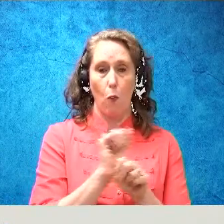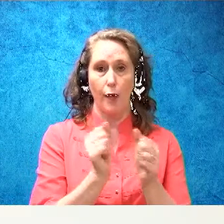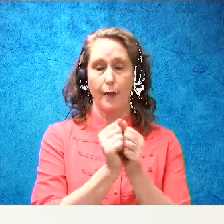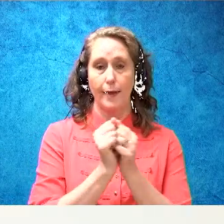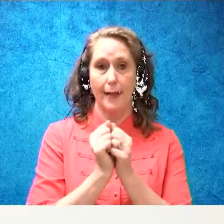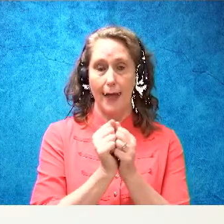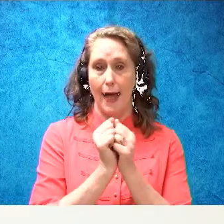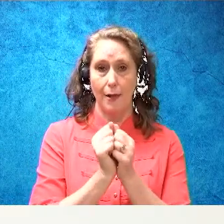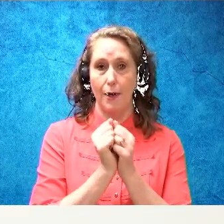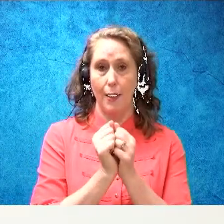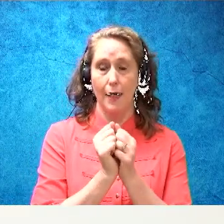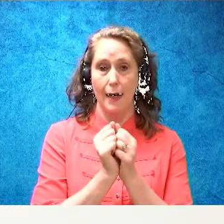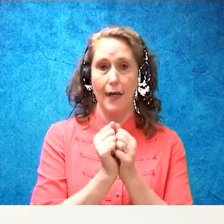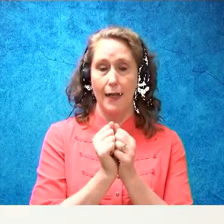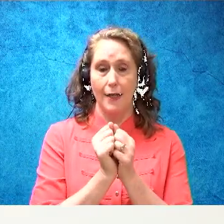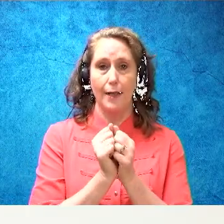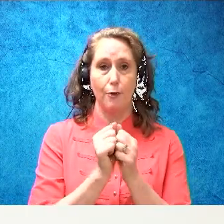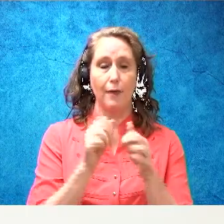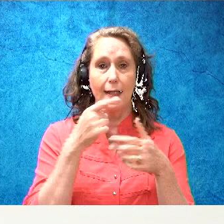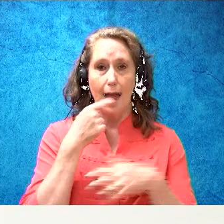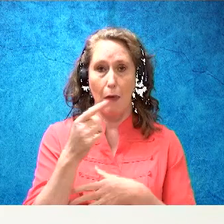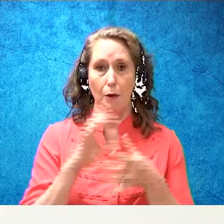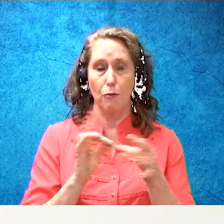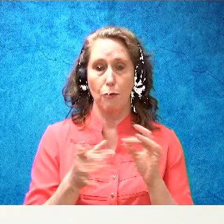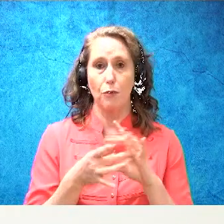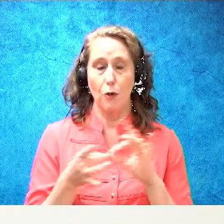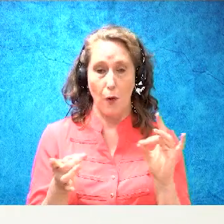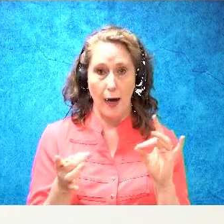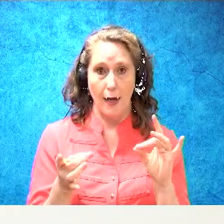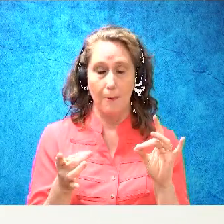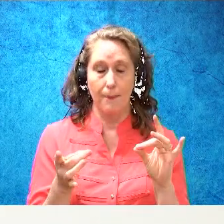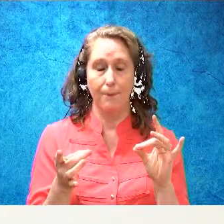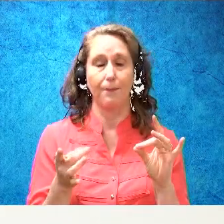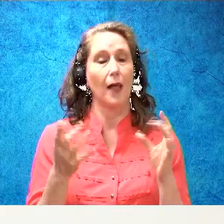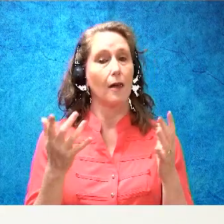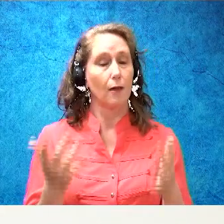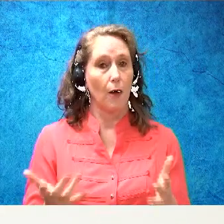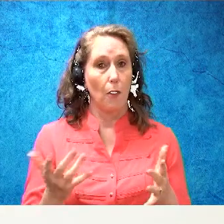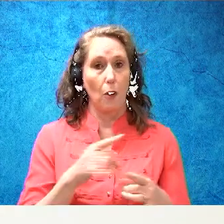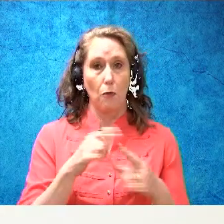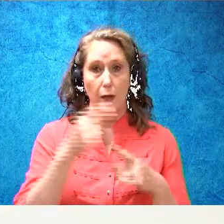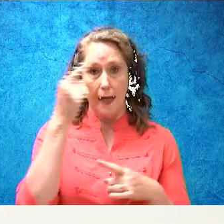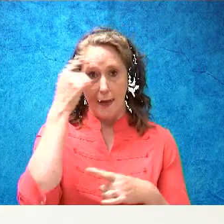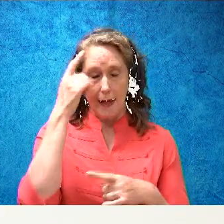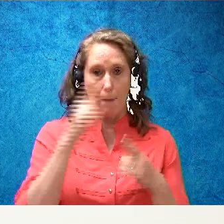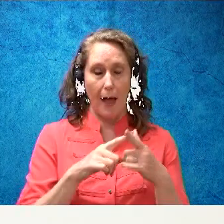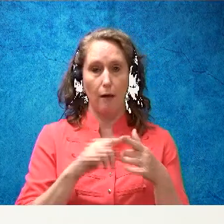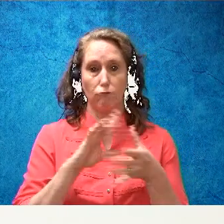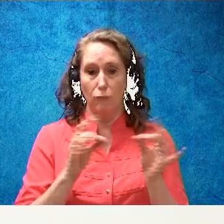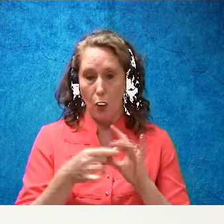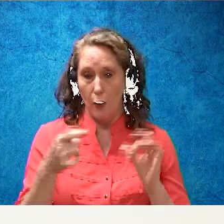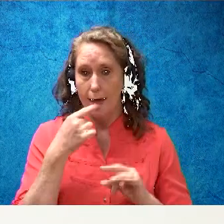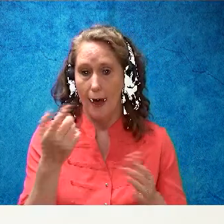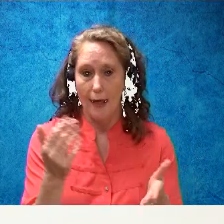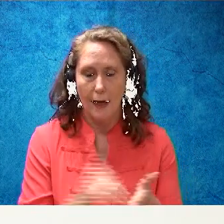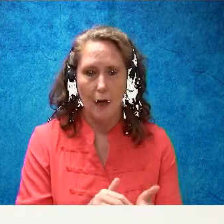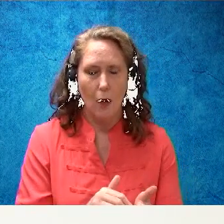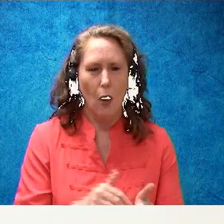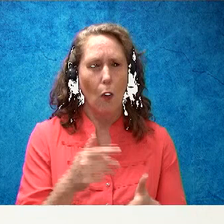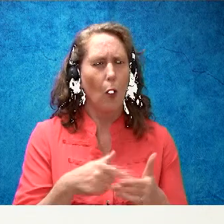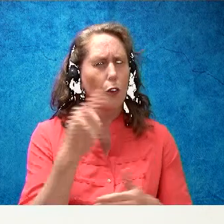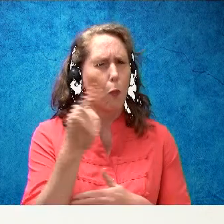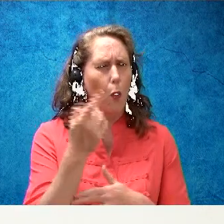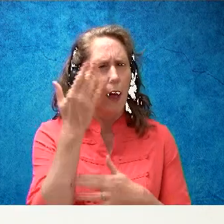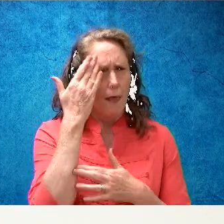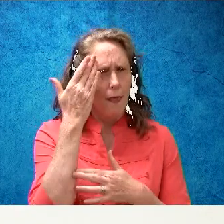together to make up your story, okay? So, when you think about retelling a story, what's one thing that you would